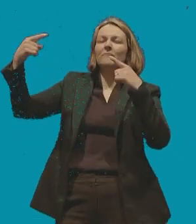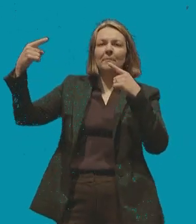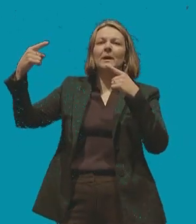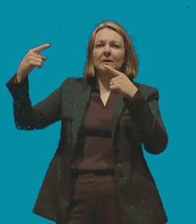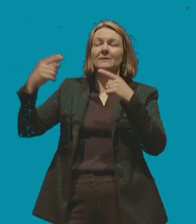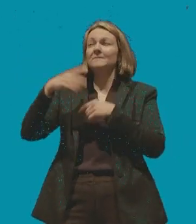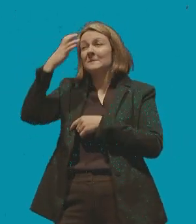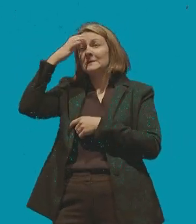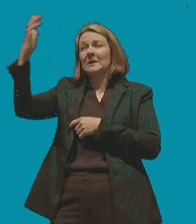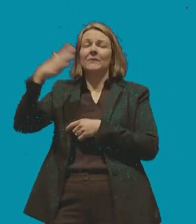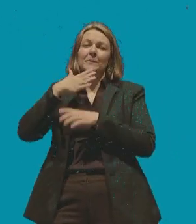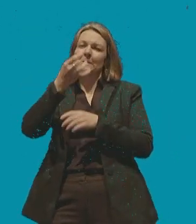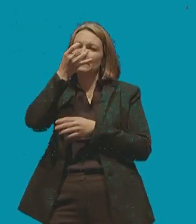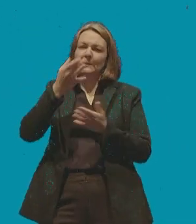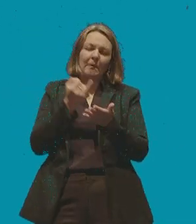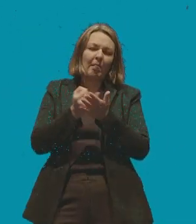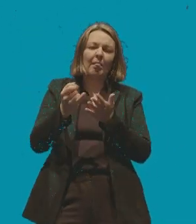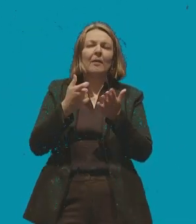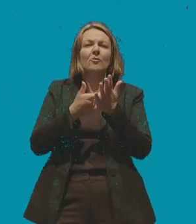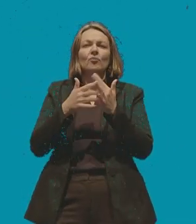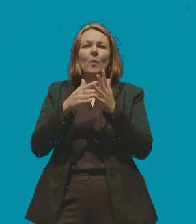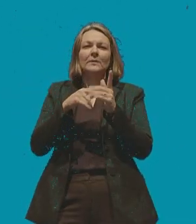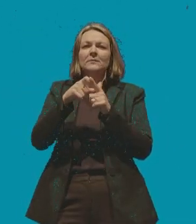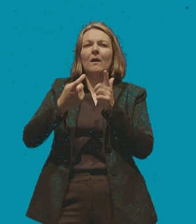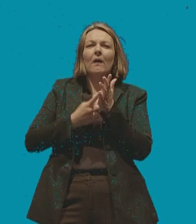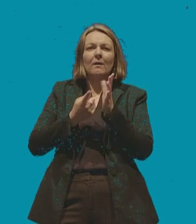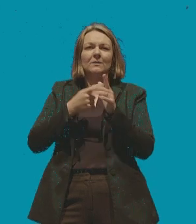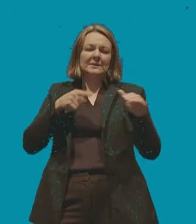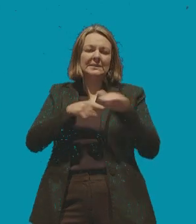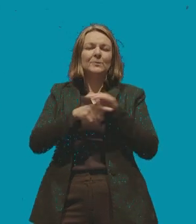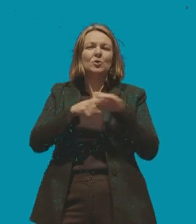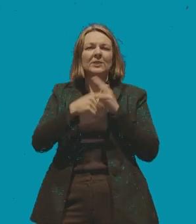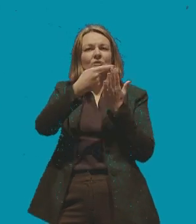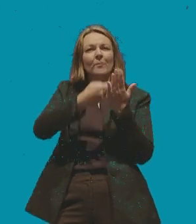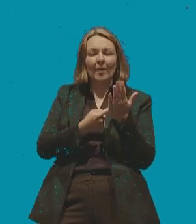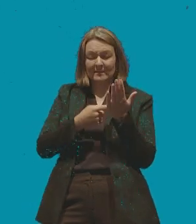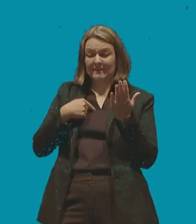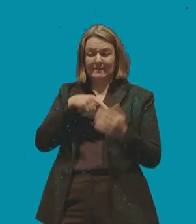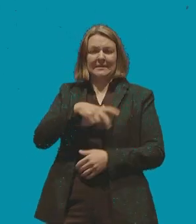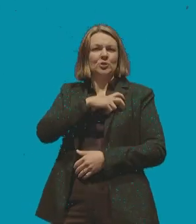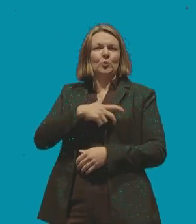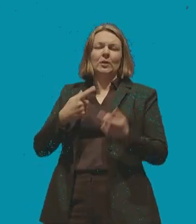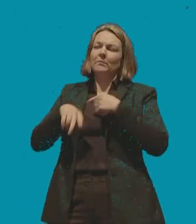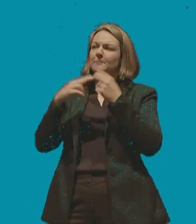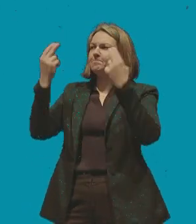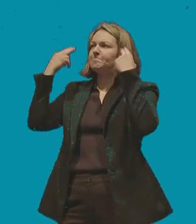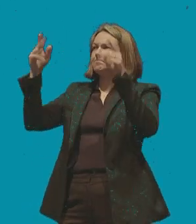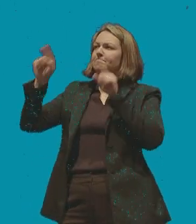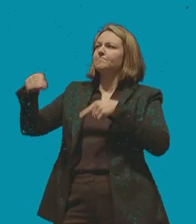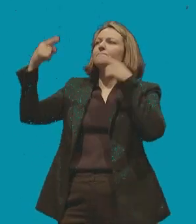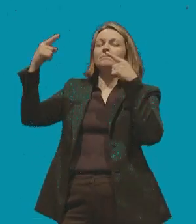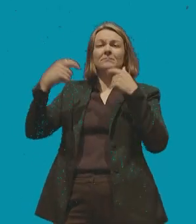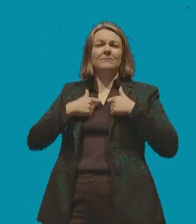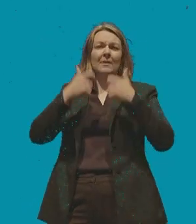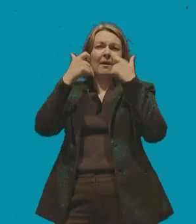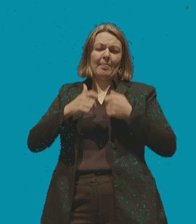government came back with the despicable Rwanda deportation policy. And again, it was this union that took a stand. Our legal case went all